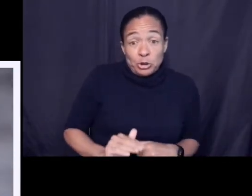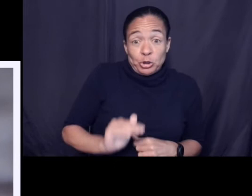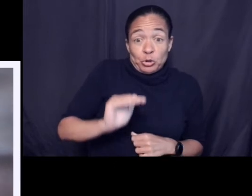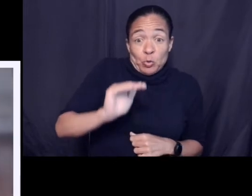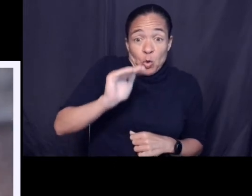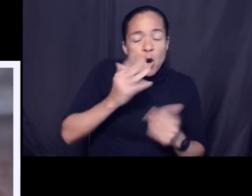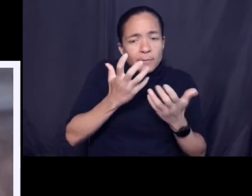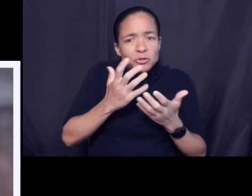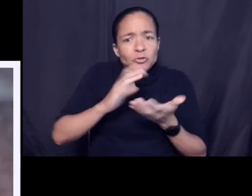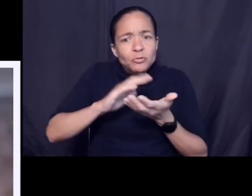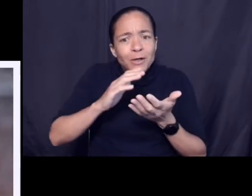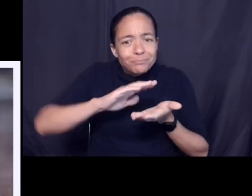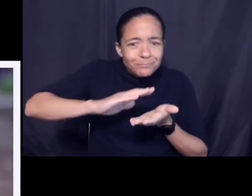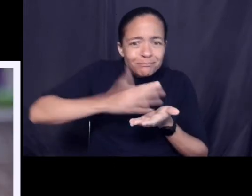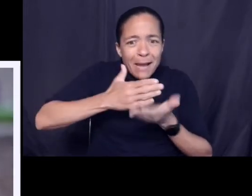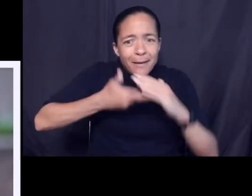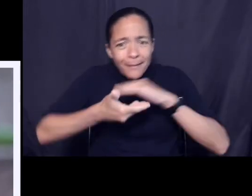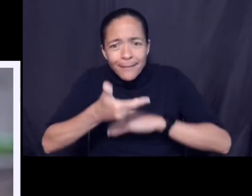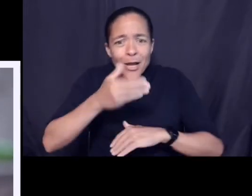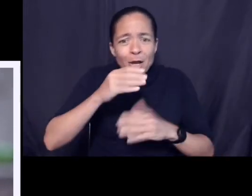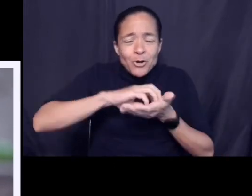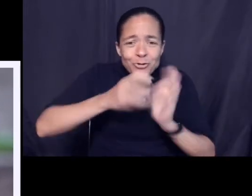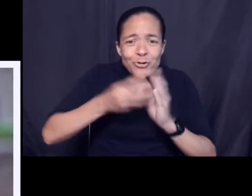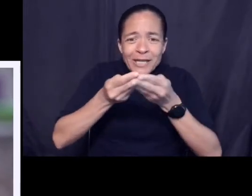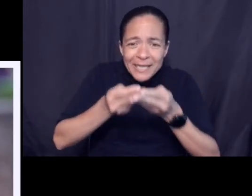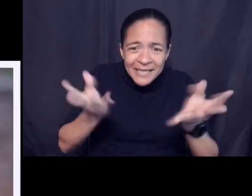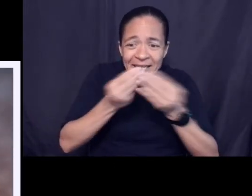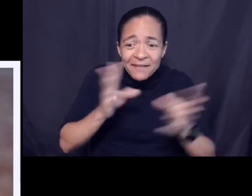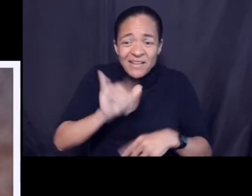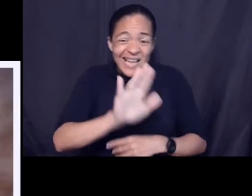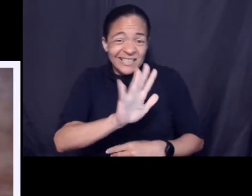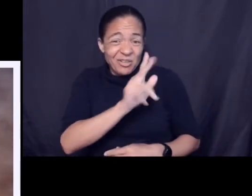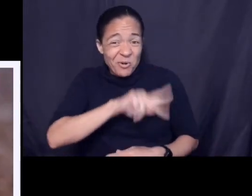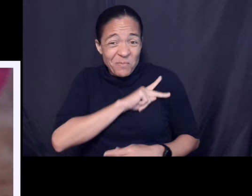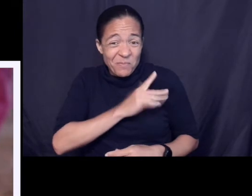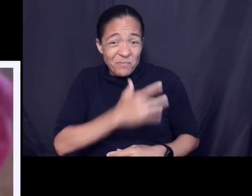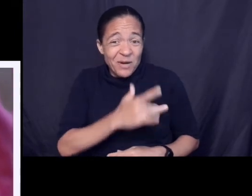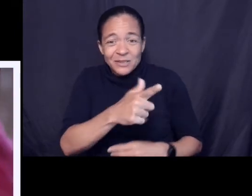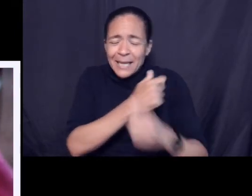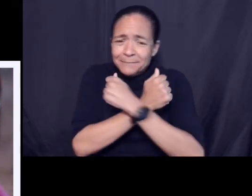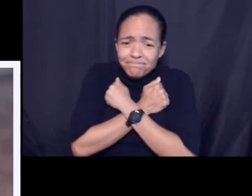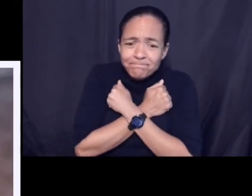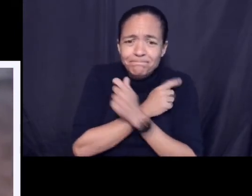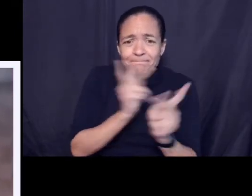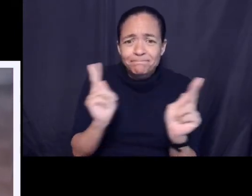wants to bake cookies and give them to people. And that's just Caitlin. She just is